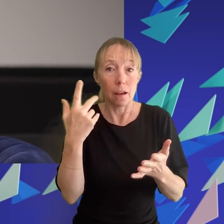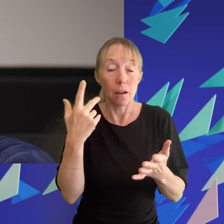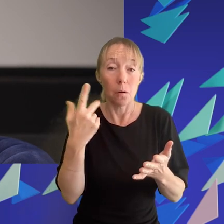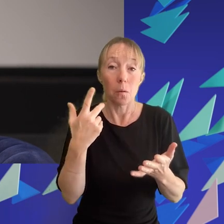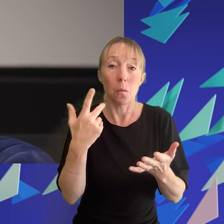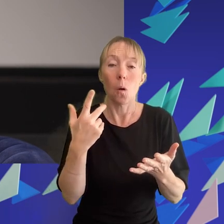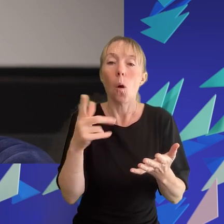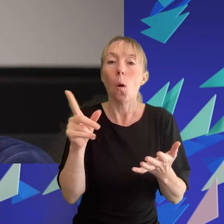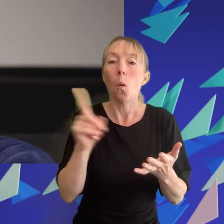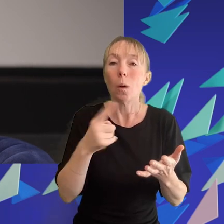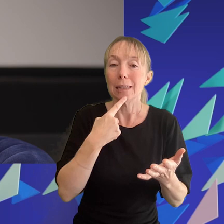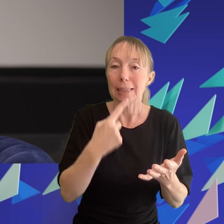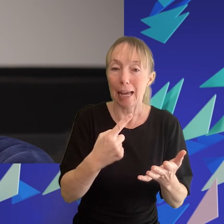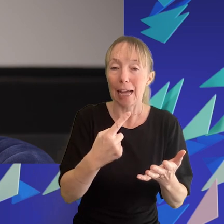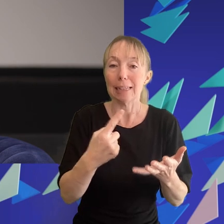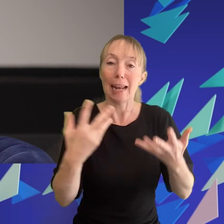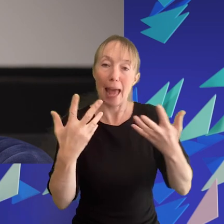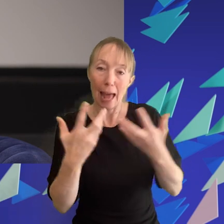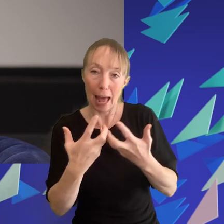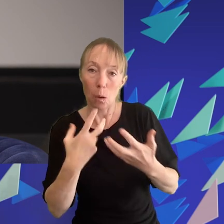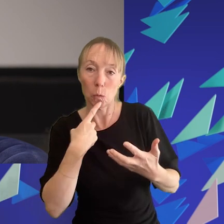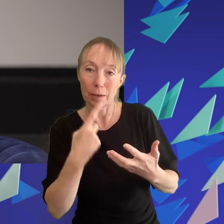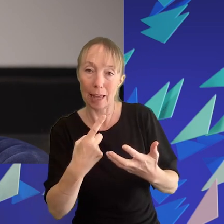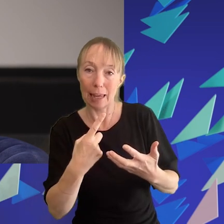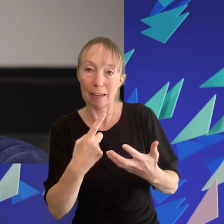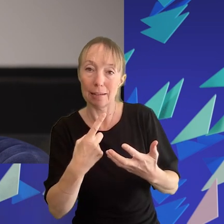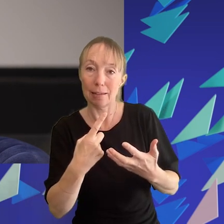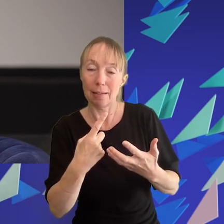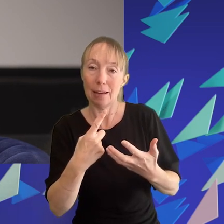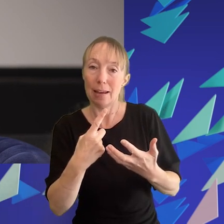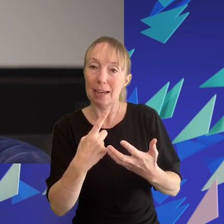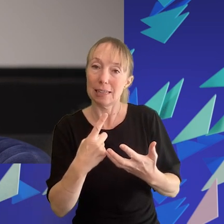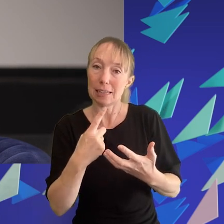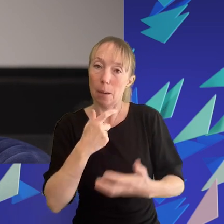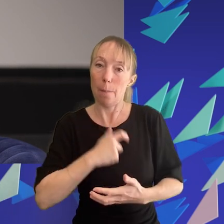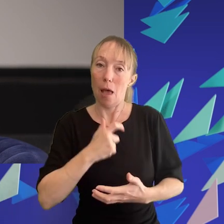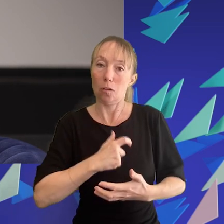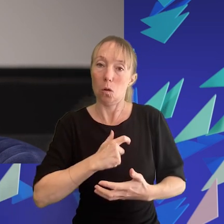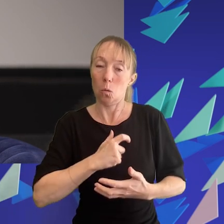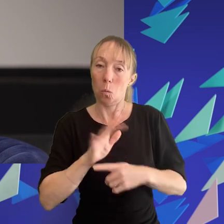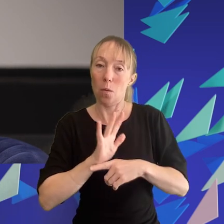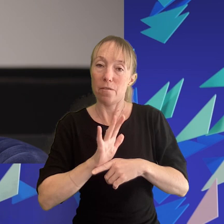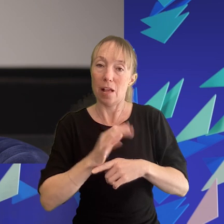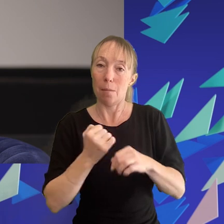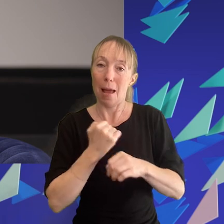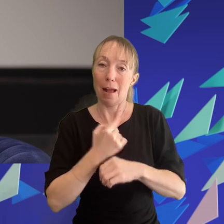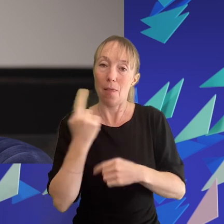what it is said and the way it's said, it's something that belongs to every filmmaker, and that cannot be